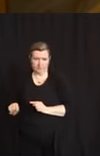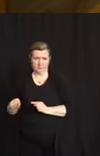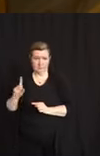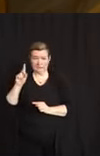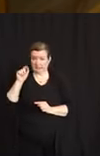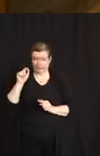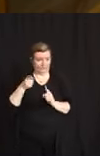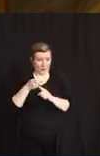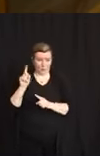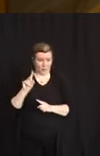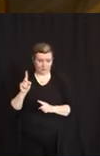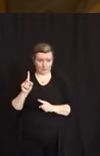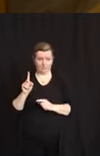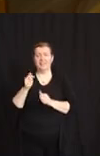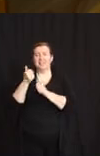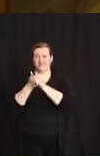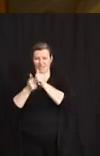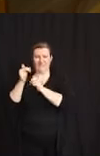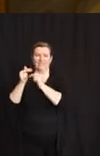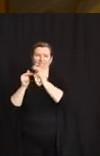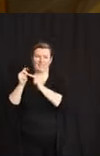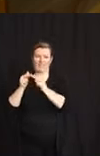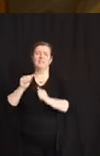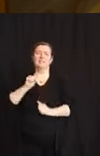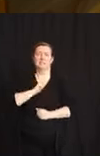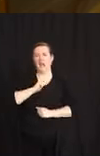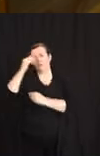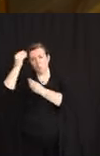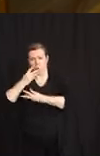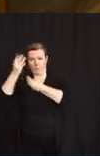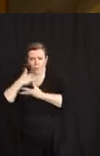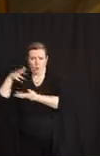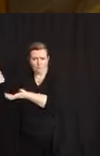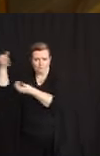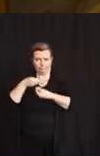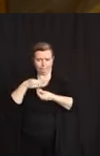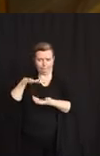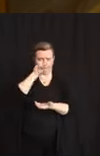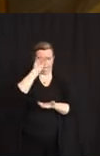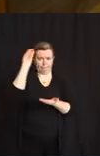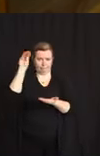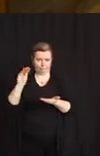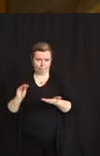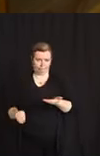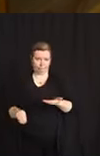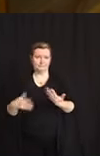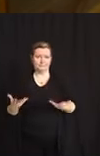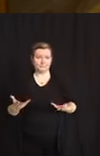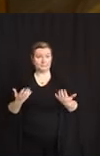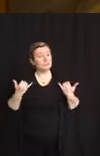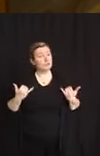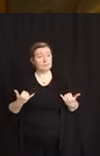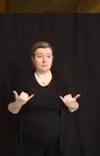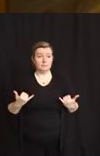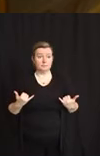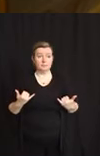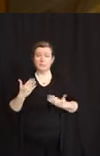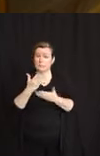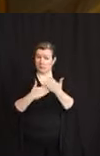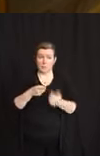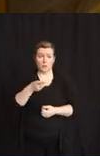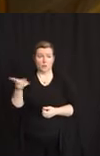some facilities today informed us that the data needs to be reconciled with their current information, that